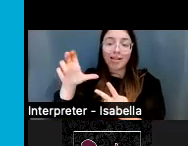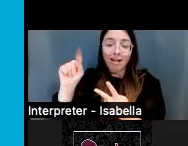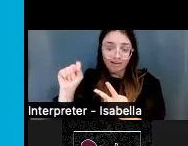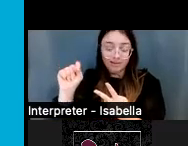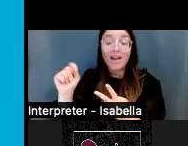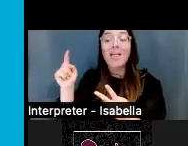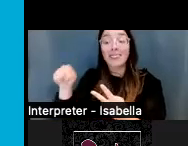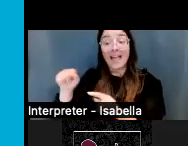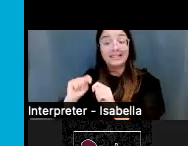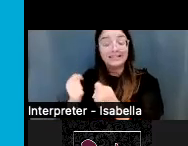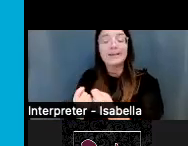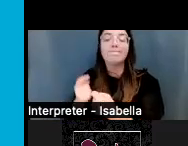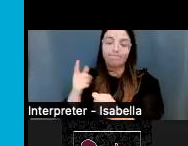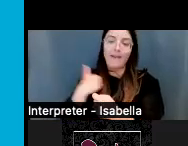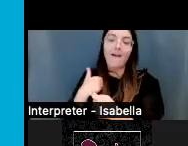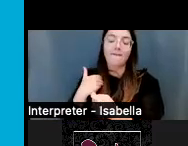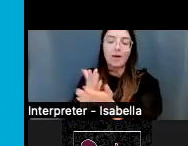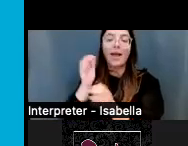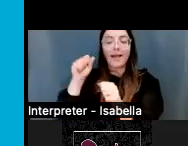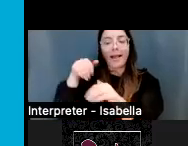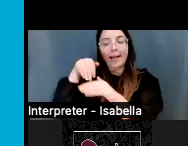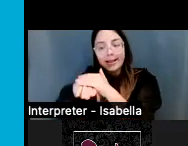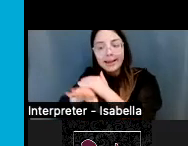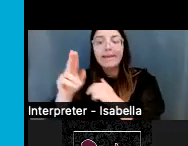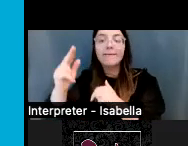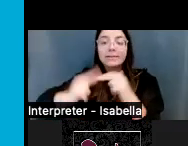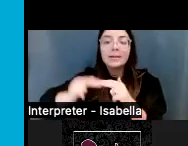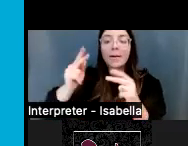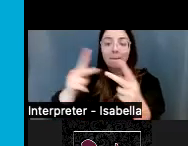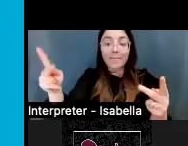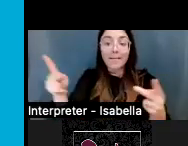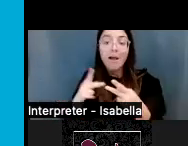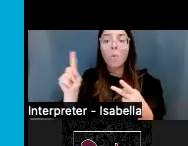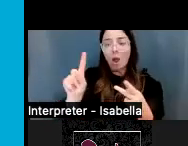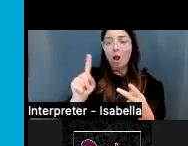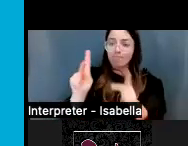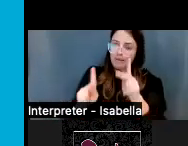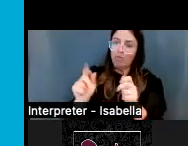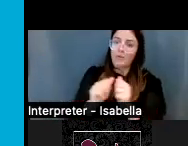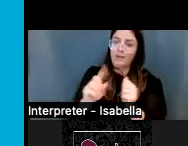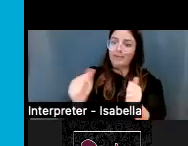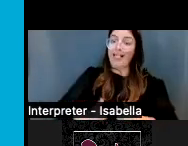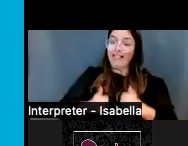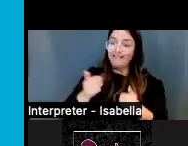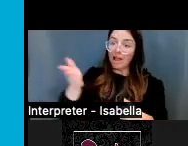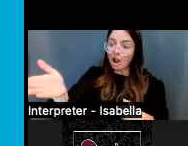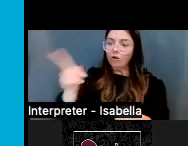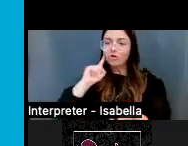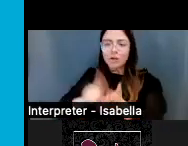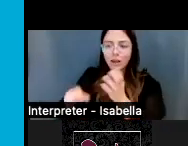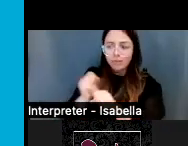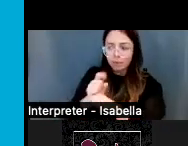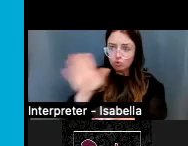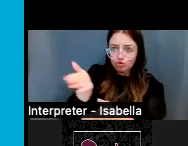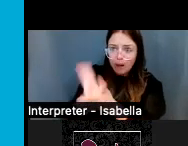and places where people with disabilities live and make sure that their rights are being protected. And so we have the